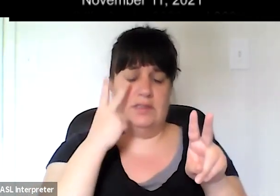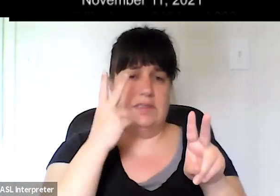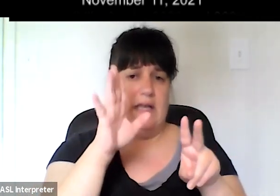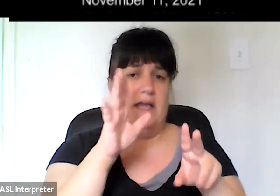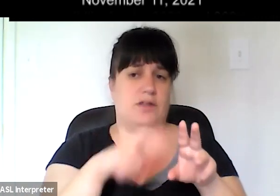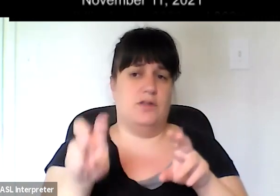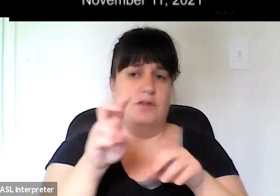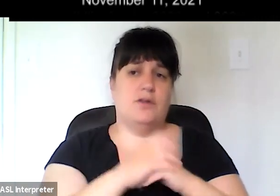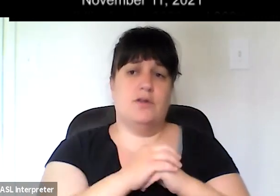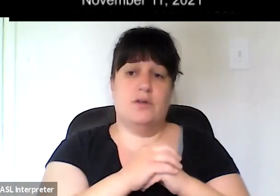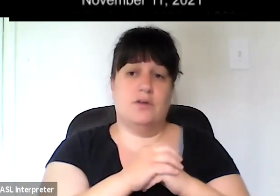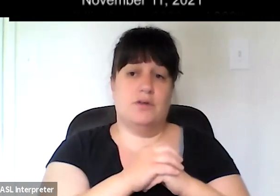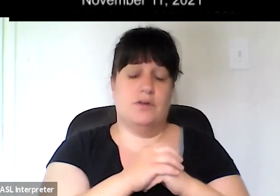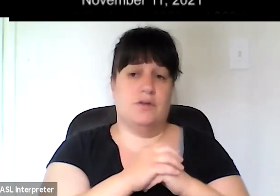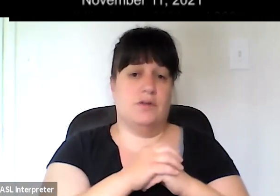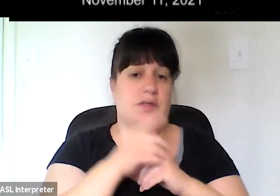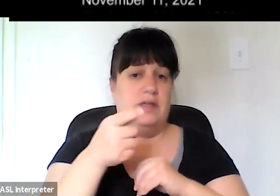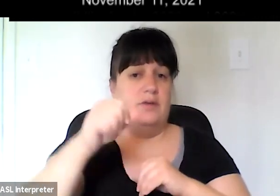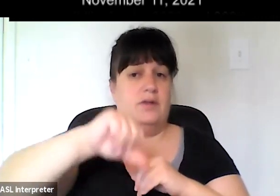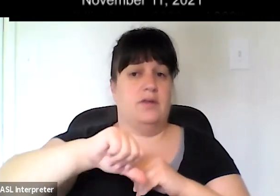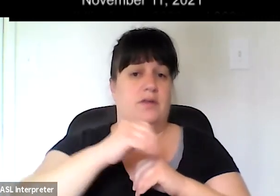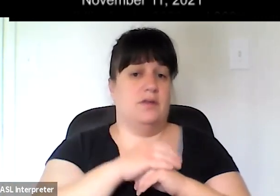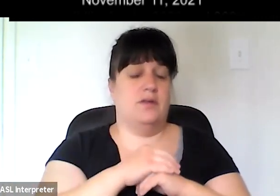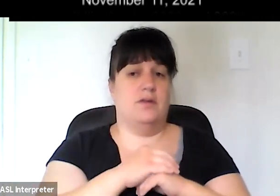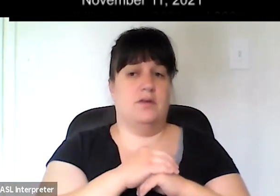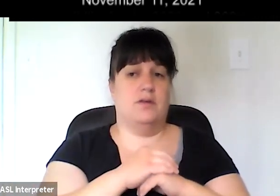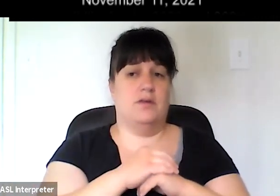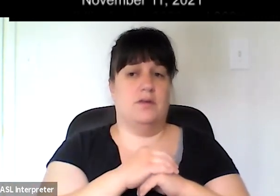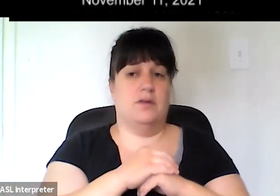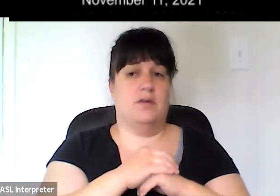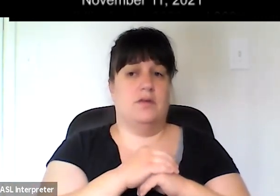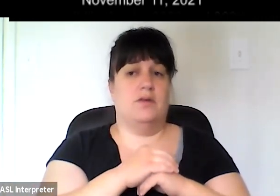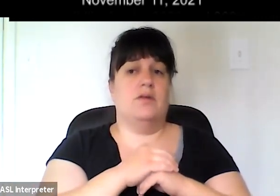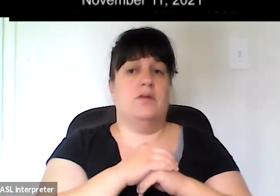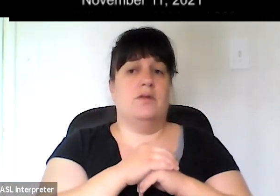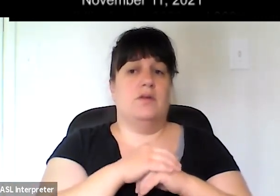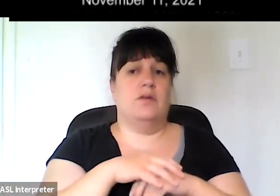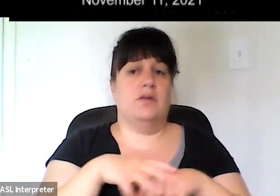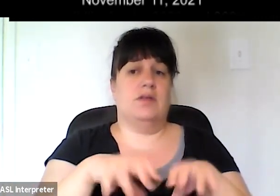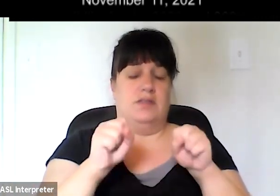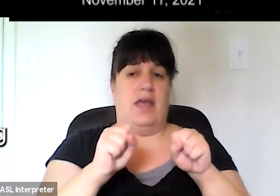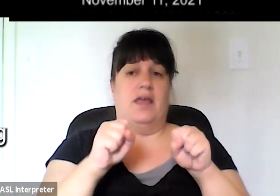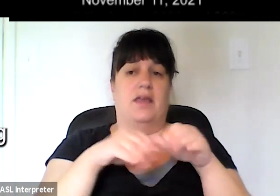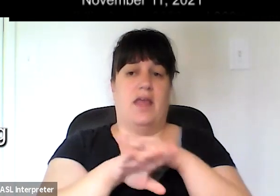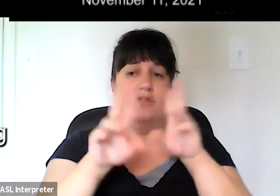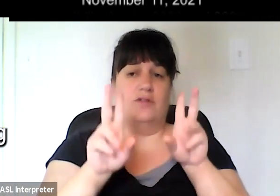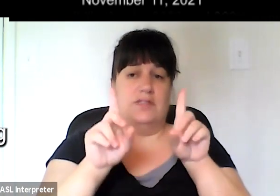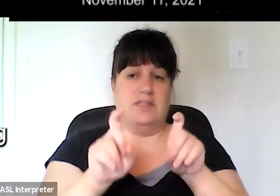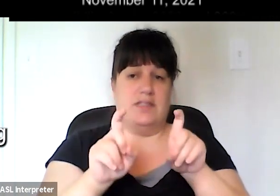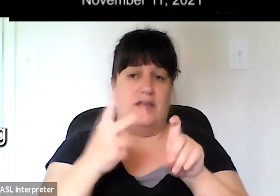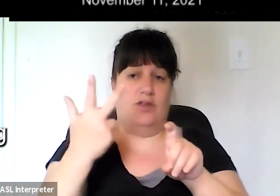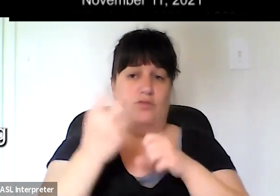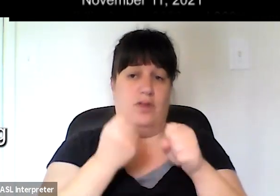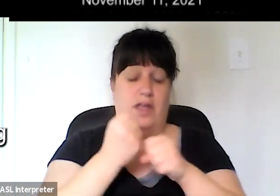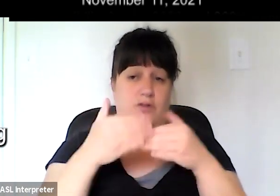So like I said earlier, he was denied to sit in these engineering entrance exams 3 years in a row. And